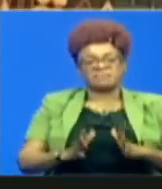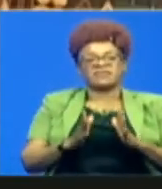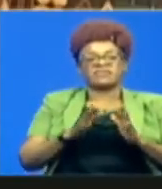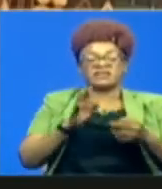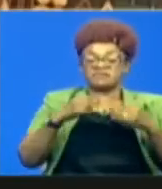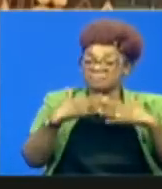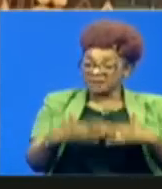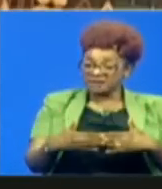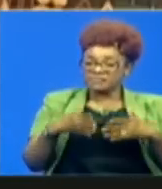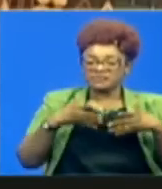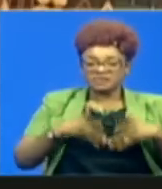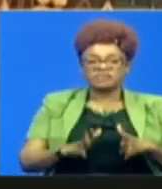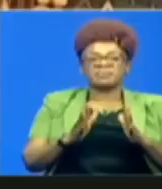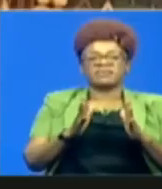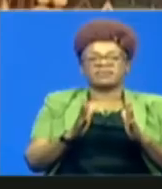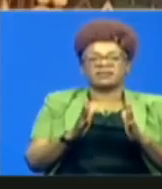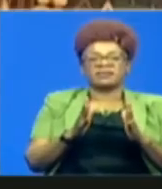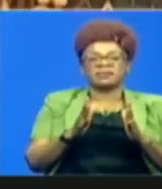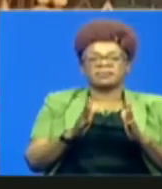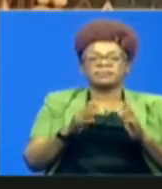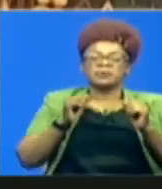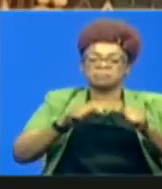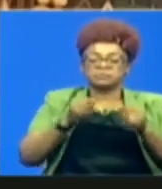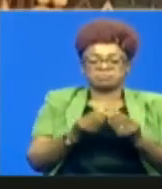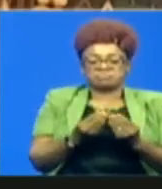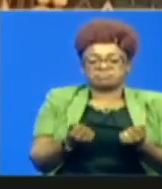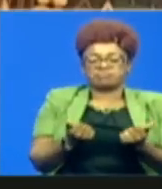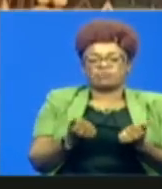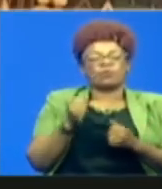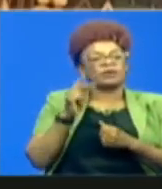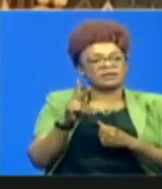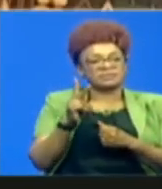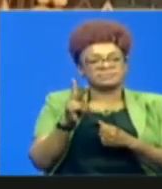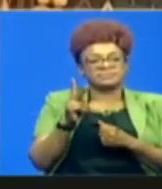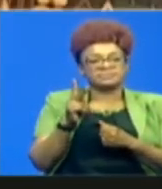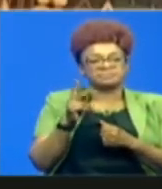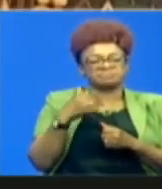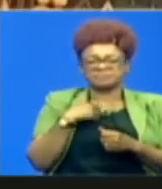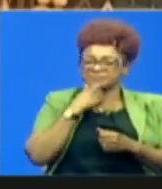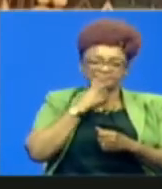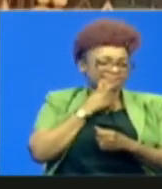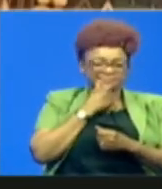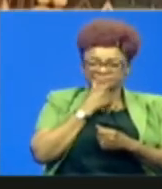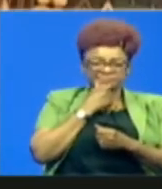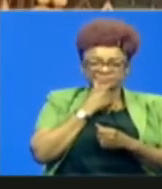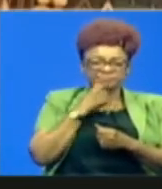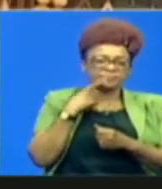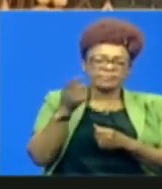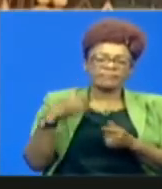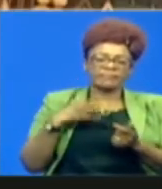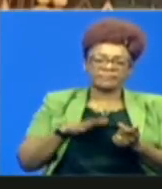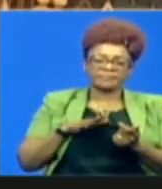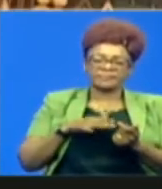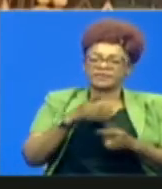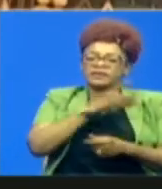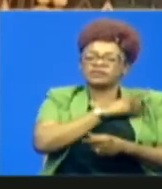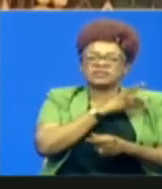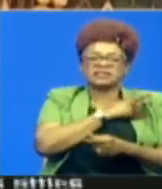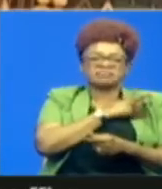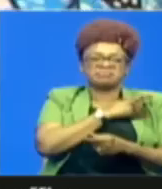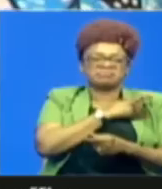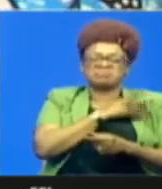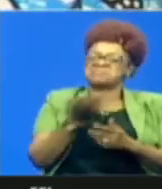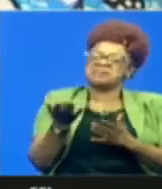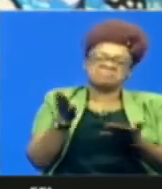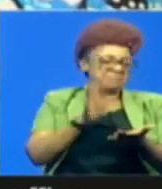give birth, you will be okay, you know. So I went and told my mom, imagine, this doctor, I'm not going to go to this